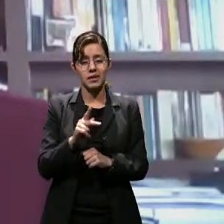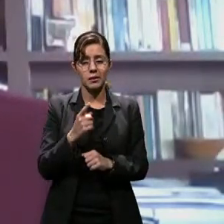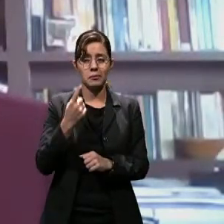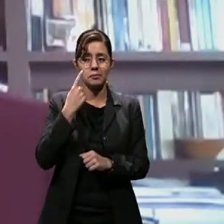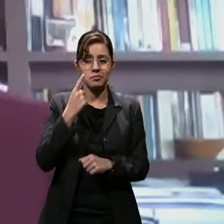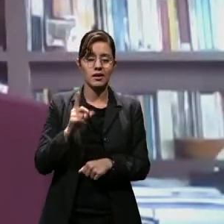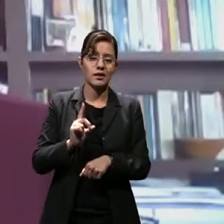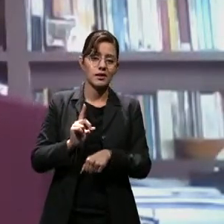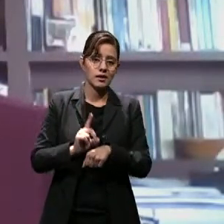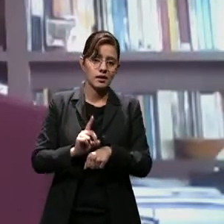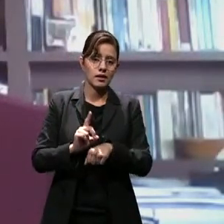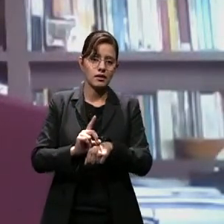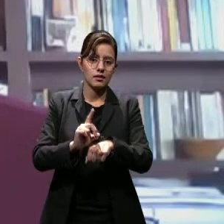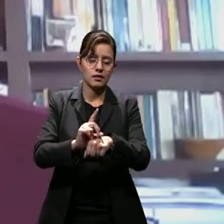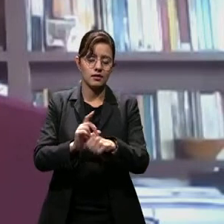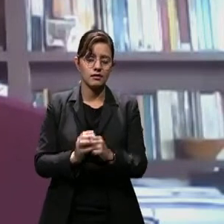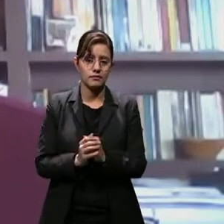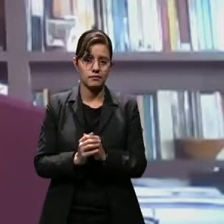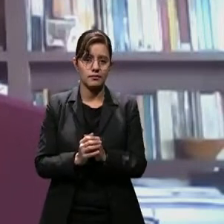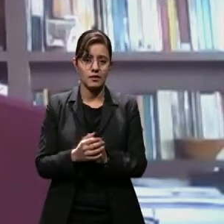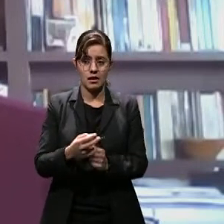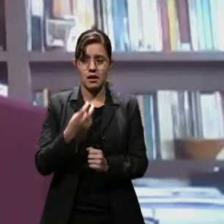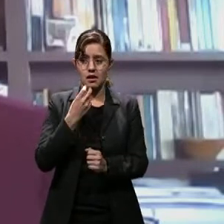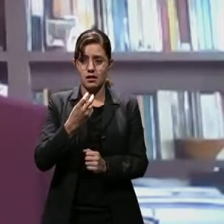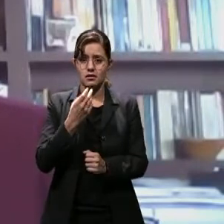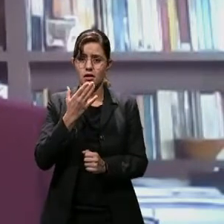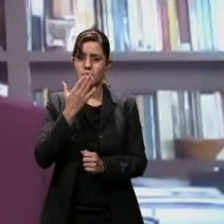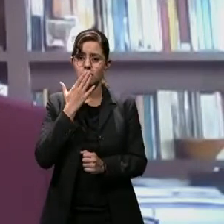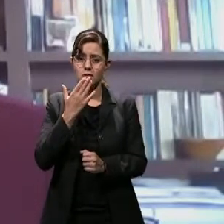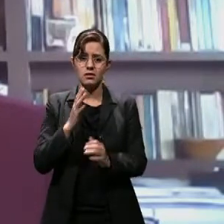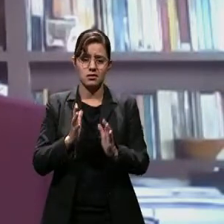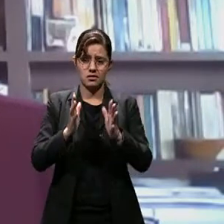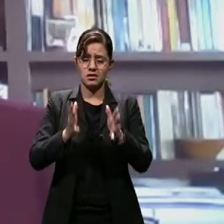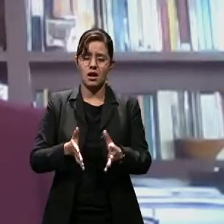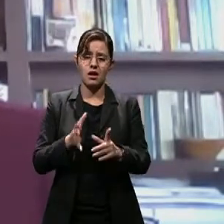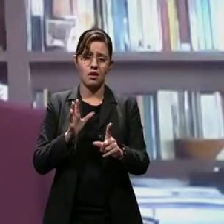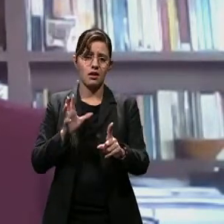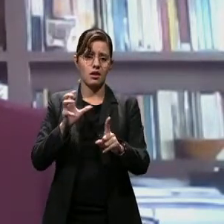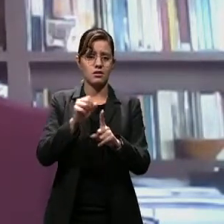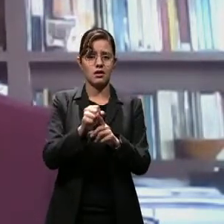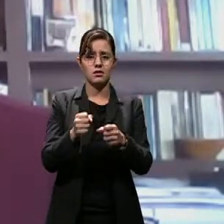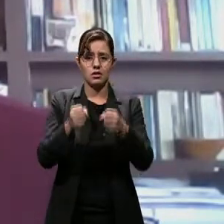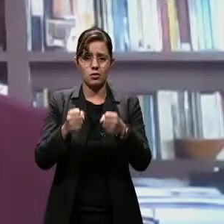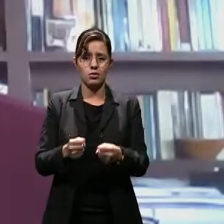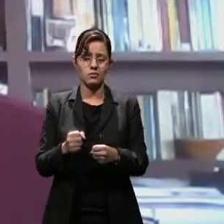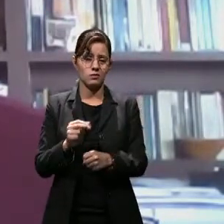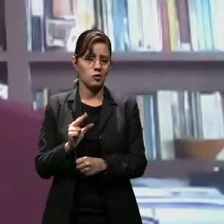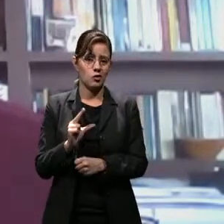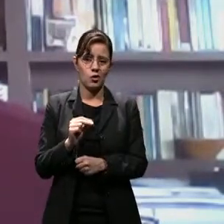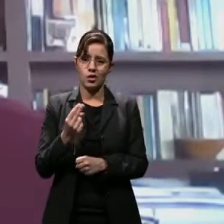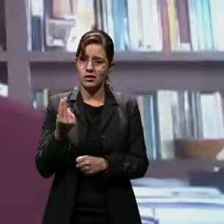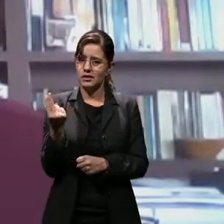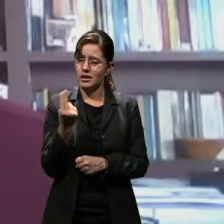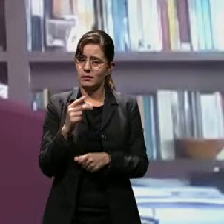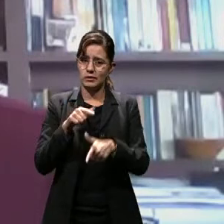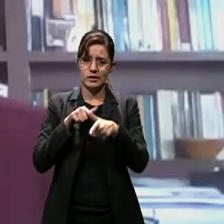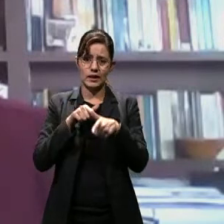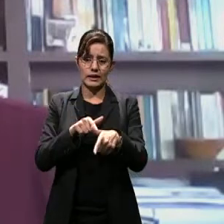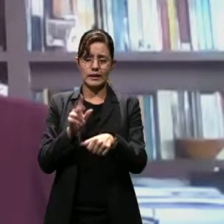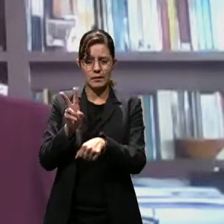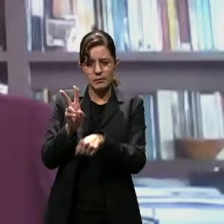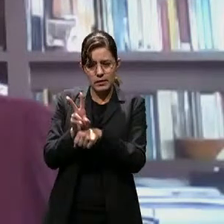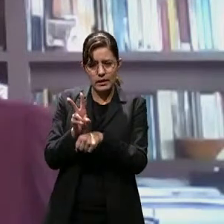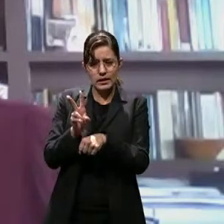But as the reality shows us, this scenario is not something that we can take for granted. We